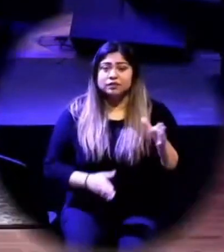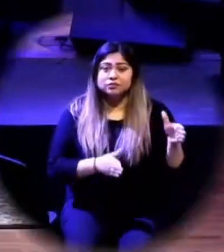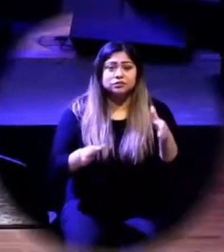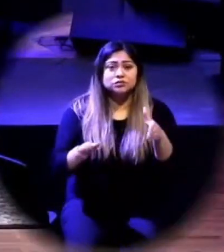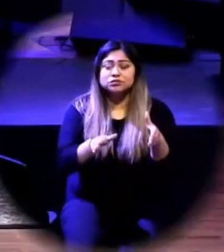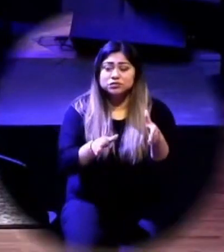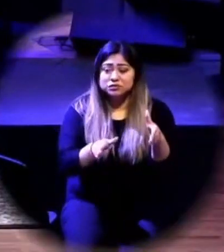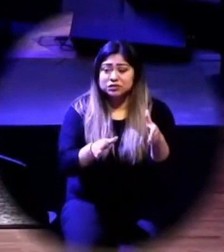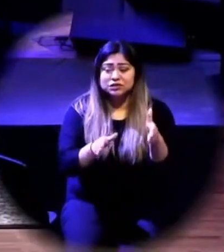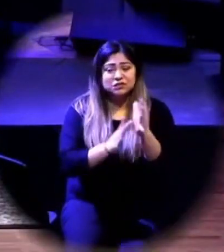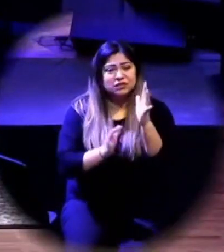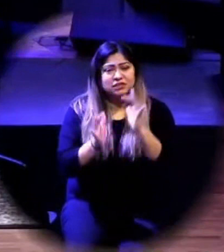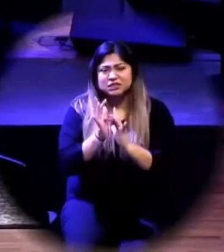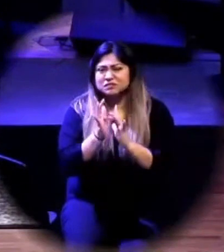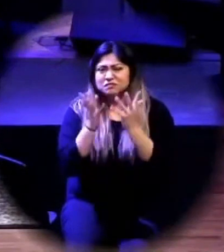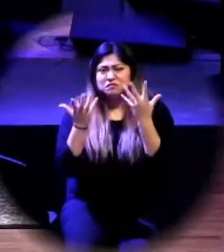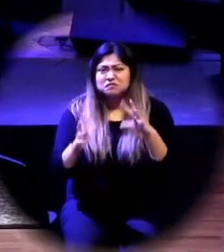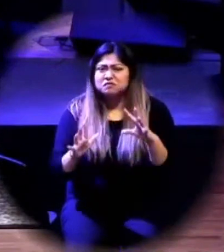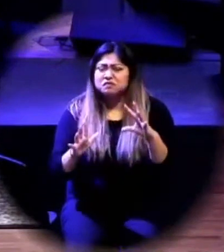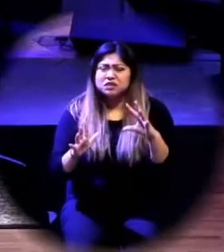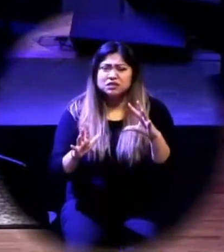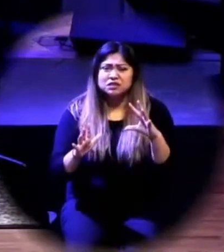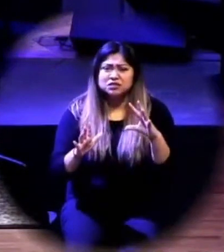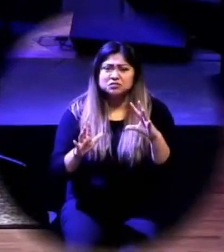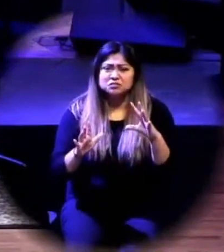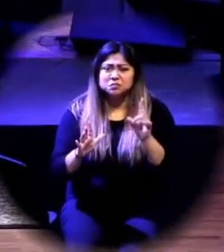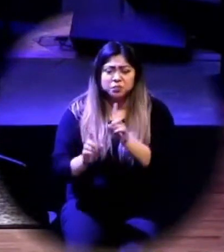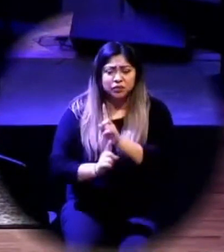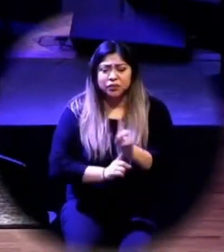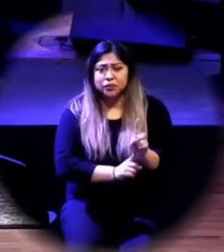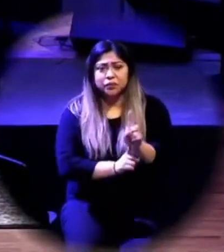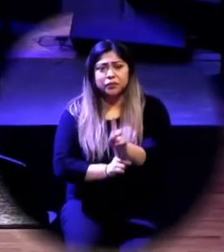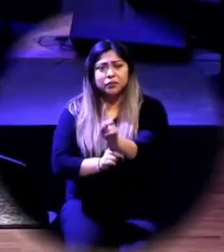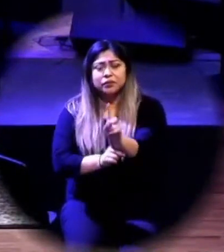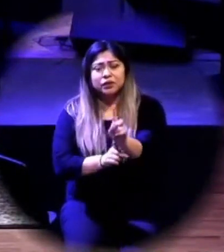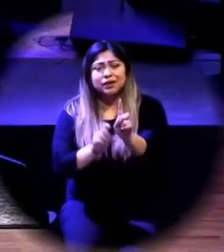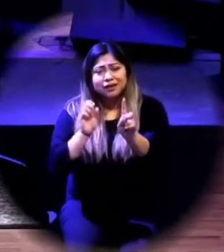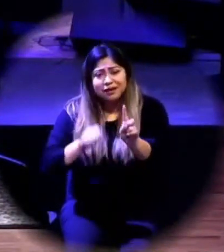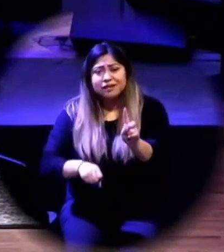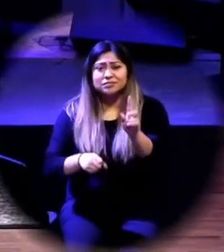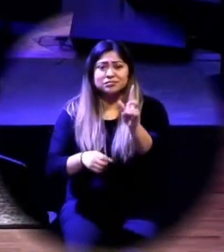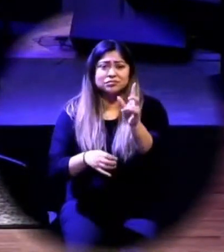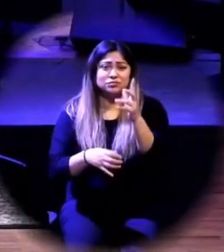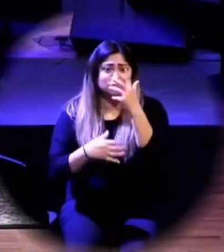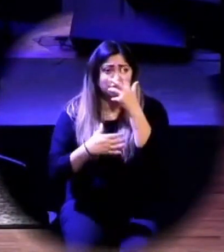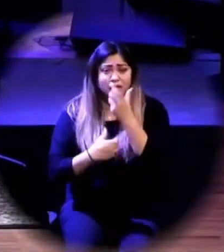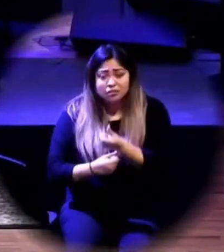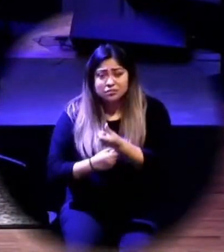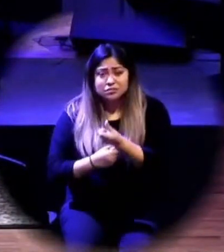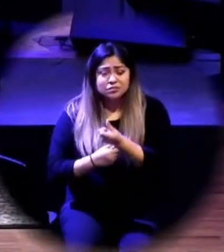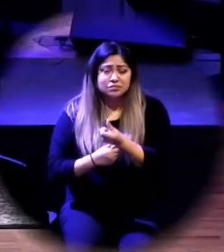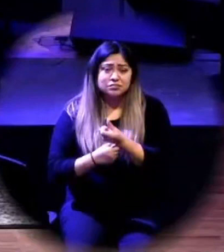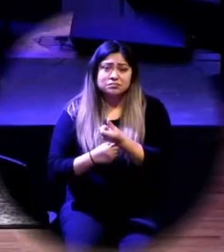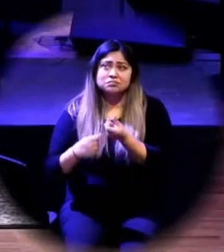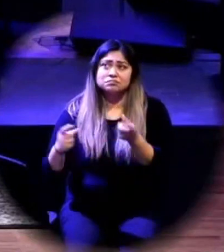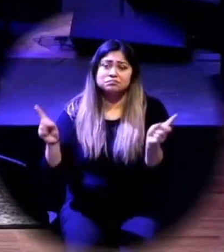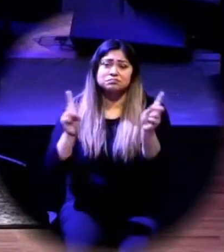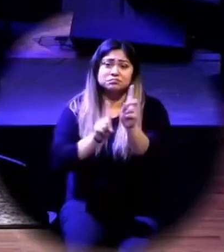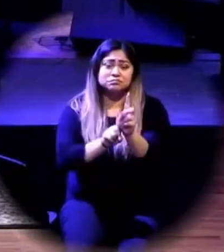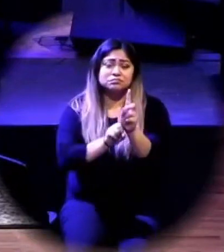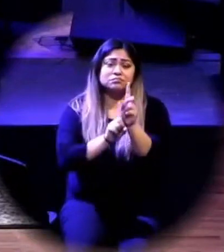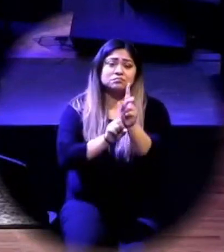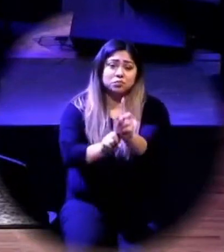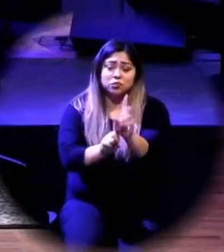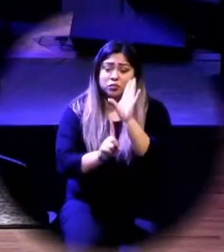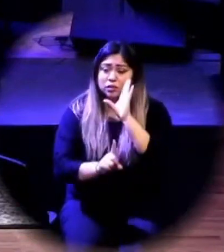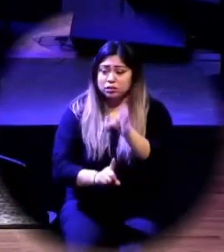already taken, and we can trust that he is there with us. One of the really gifts of grace in this season